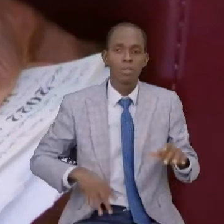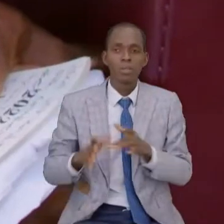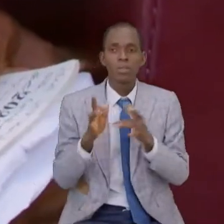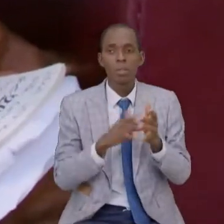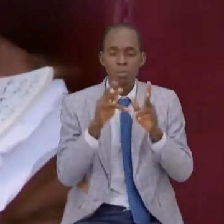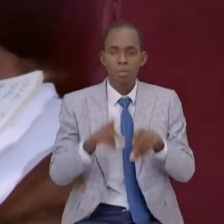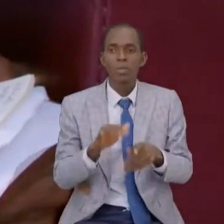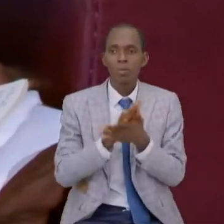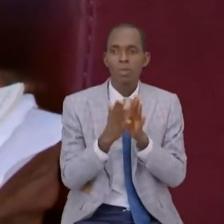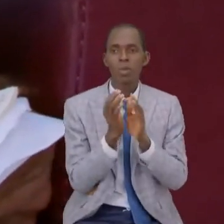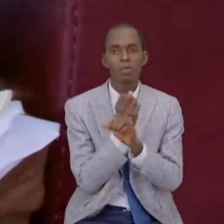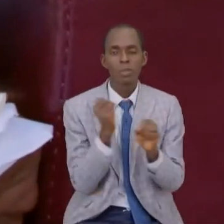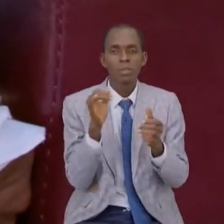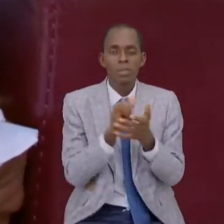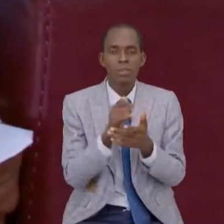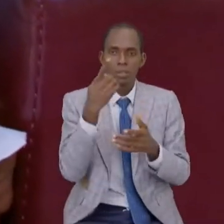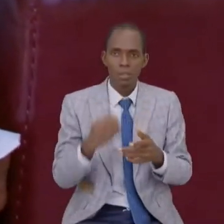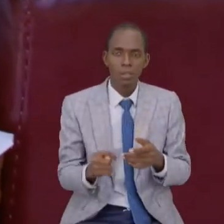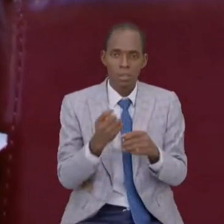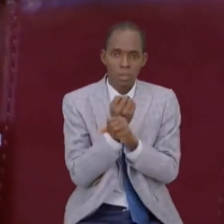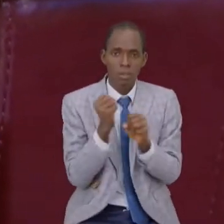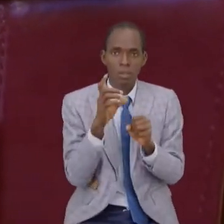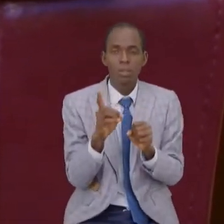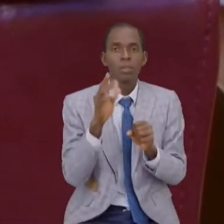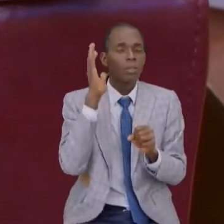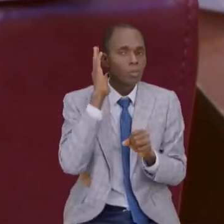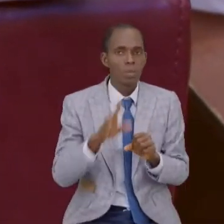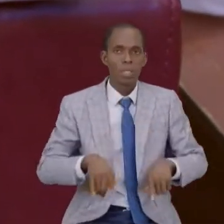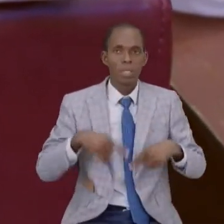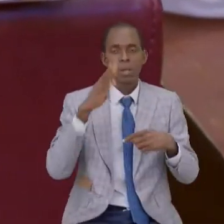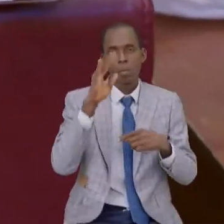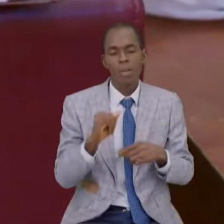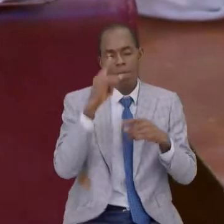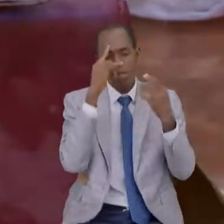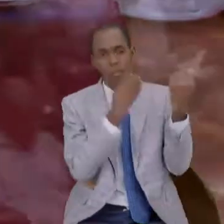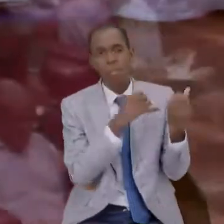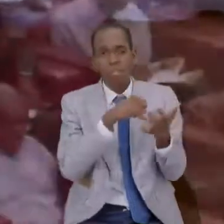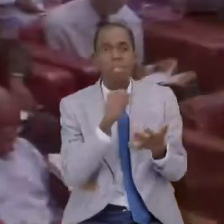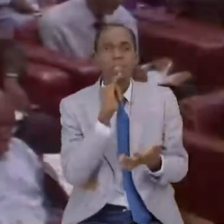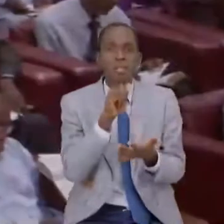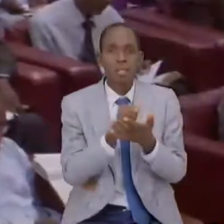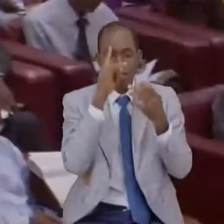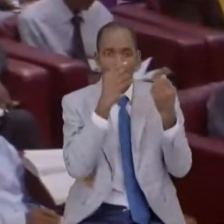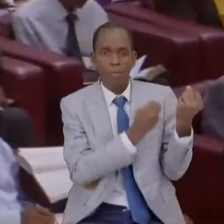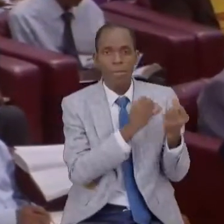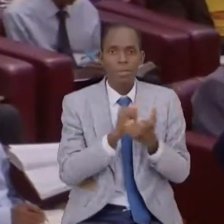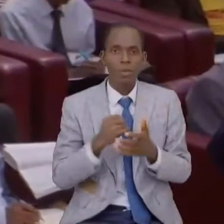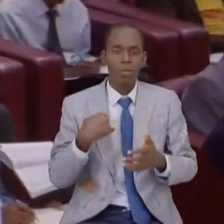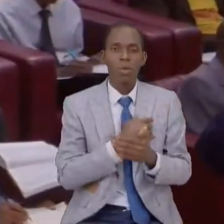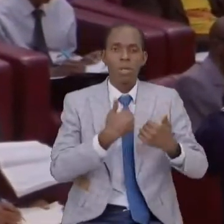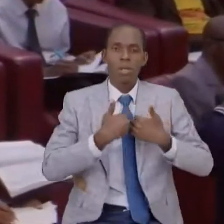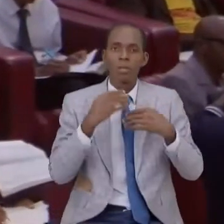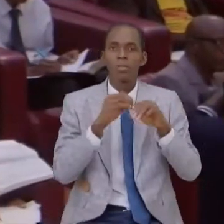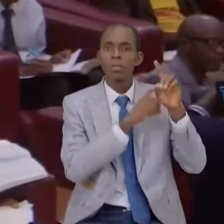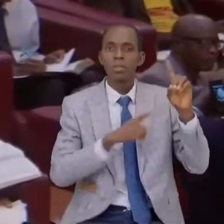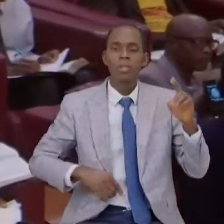is saved, that the just shall live by faith. And it is that faith, the faith we have in the Lord,